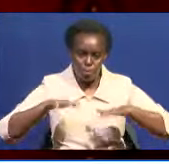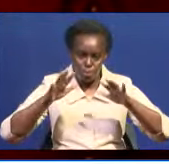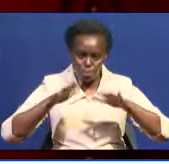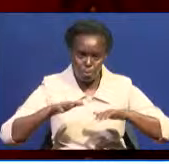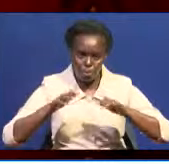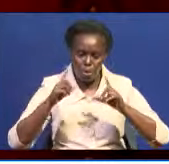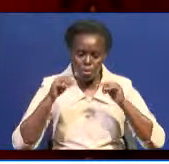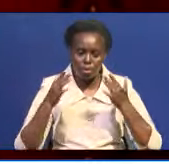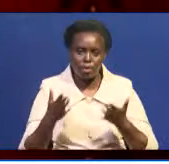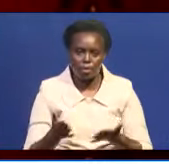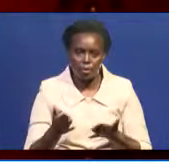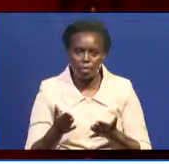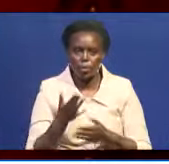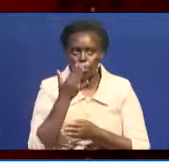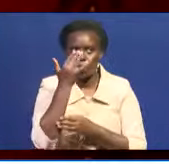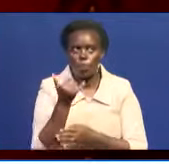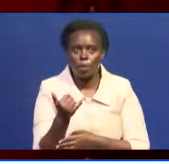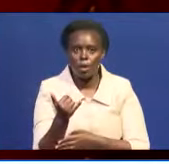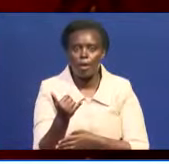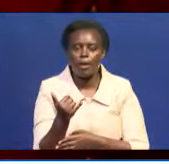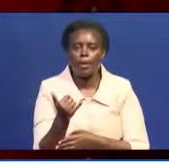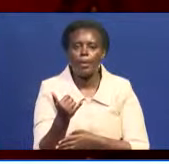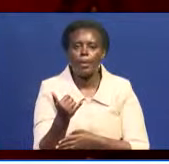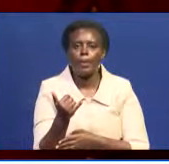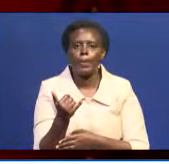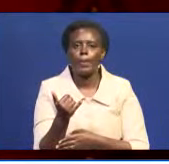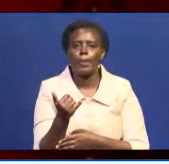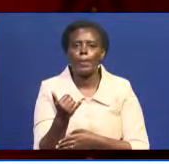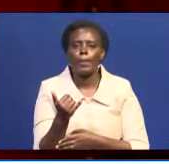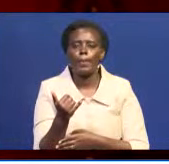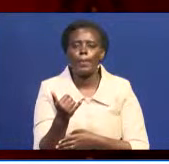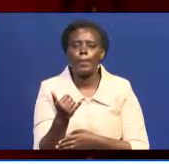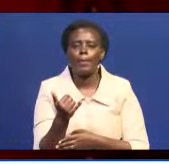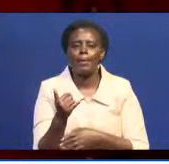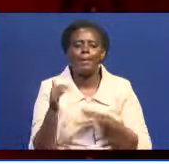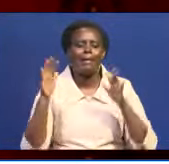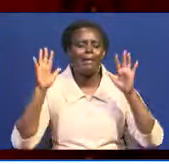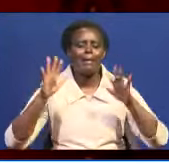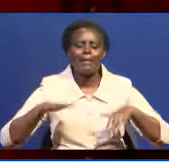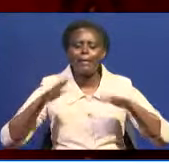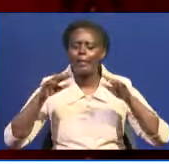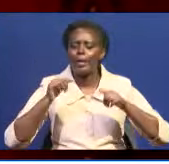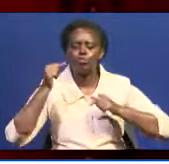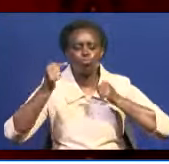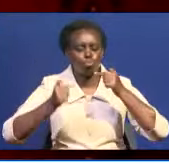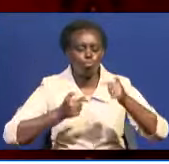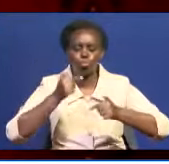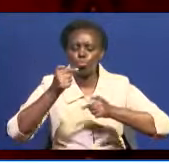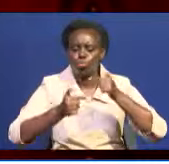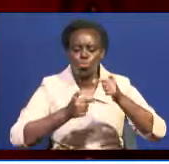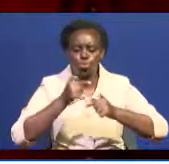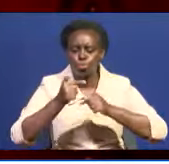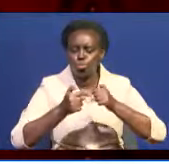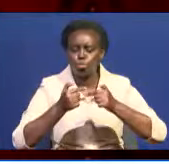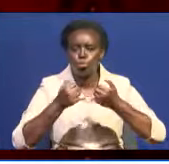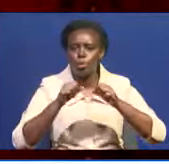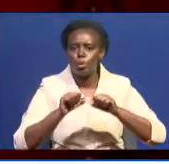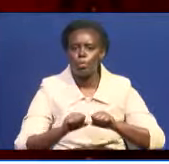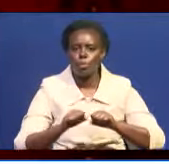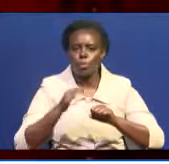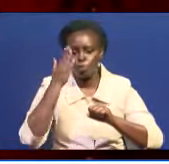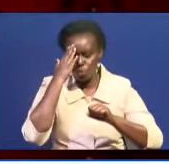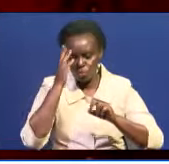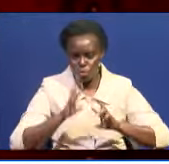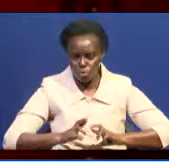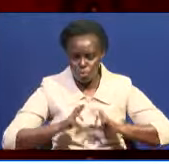as at now, because the rains are still ongoing and it is not possible to do a